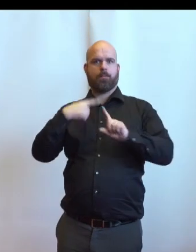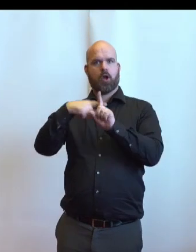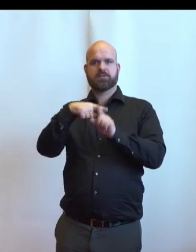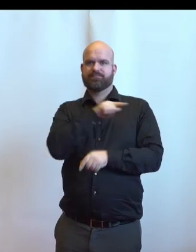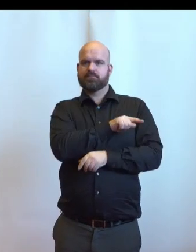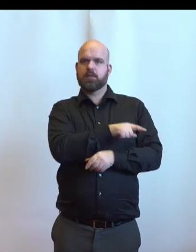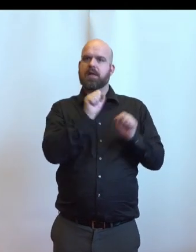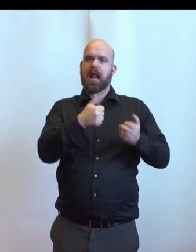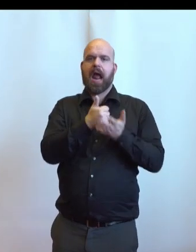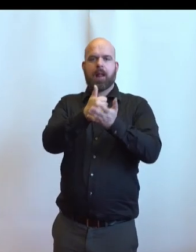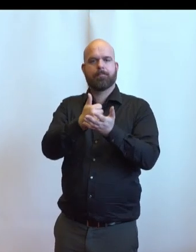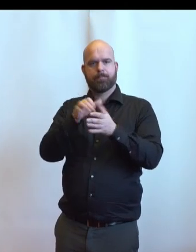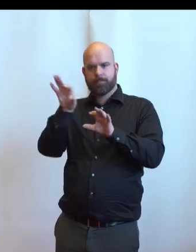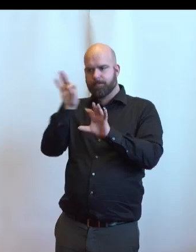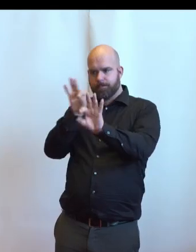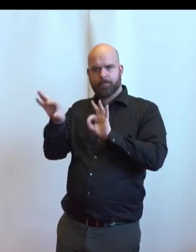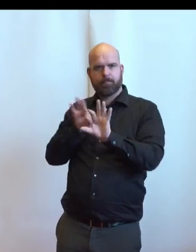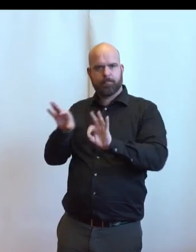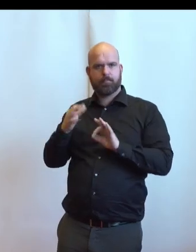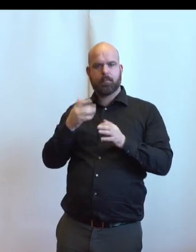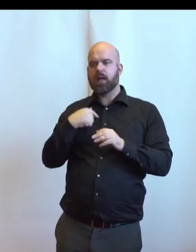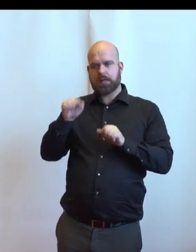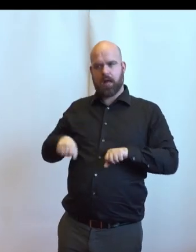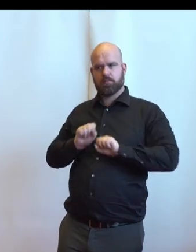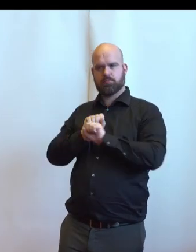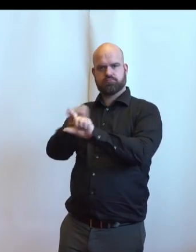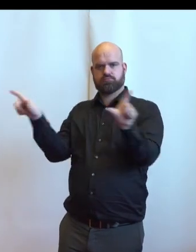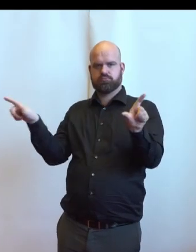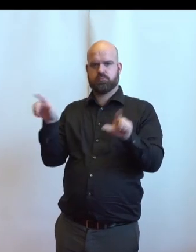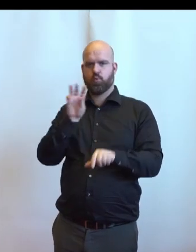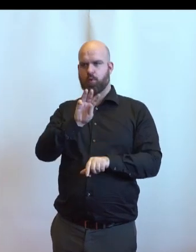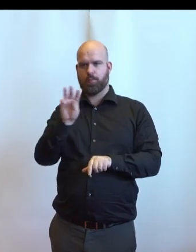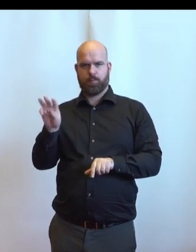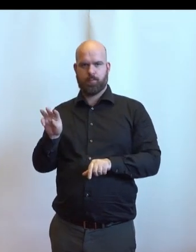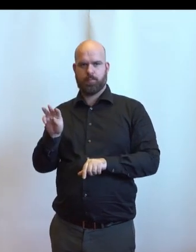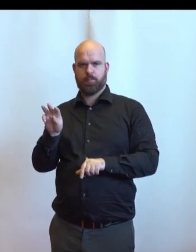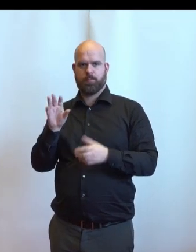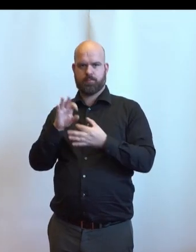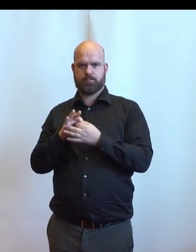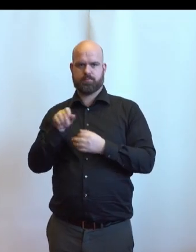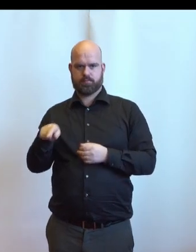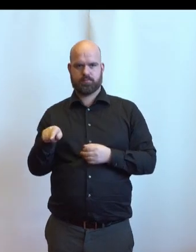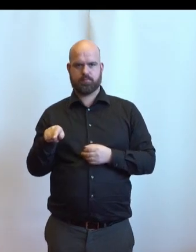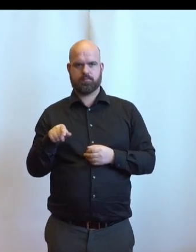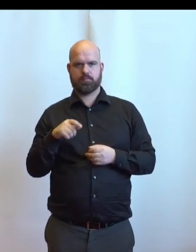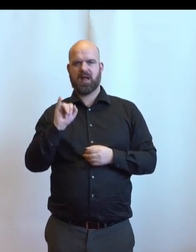link to this material on the ILO LinkedIn website.